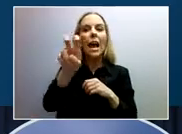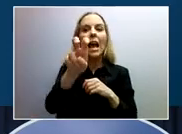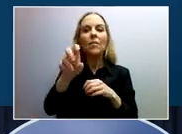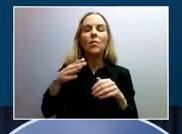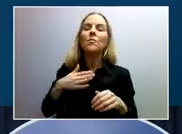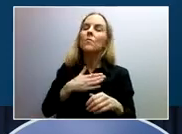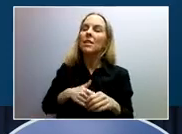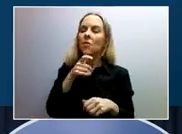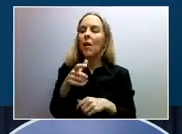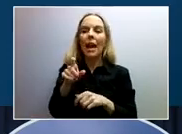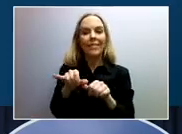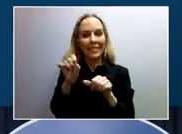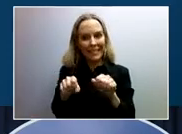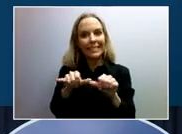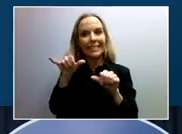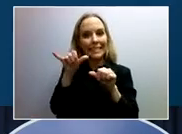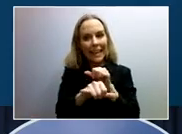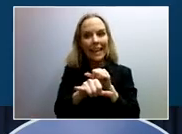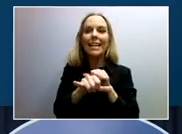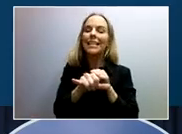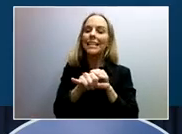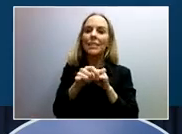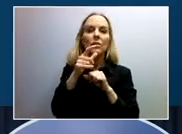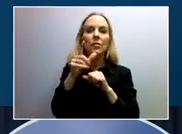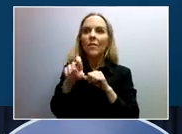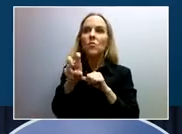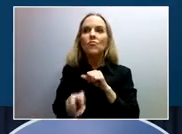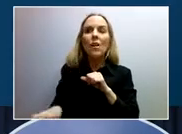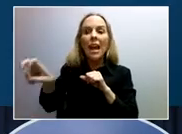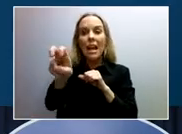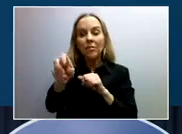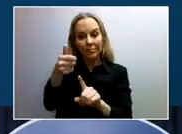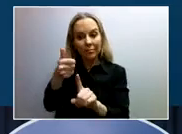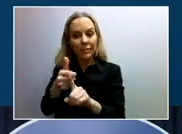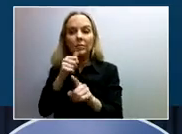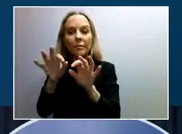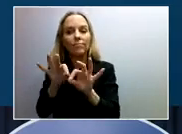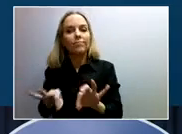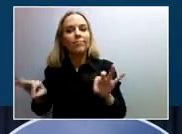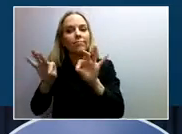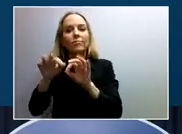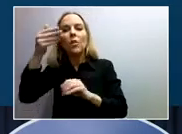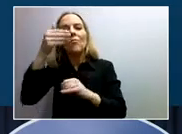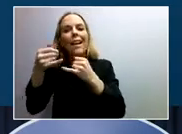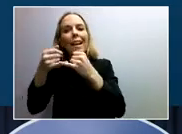today. So if you are not an essential worker,